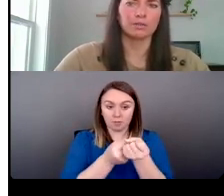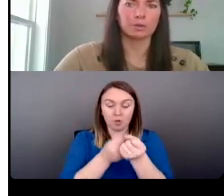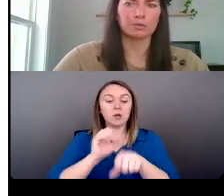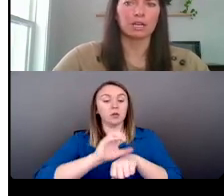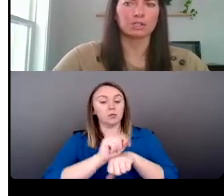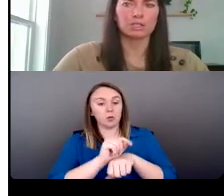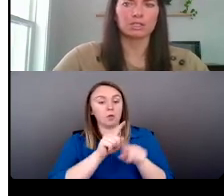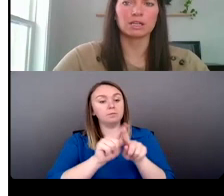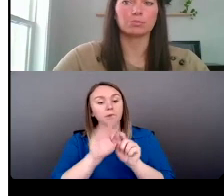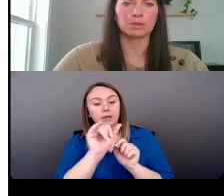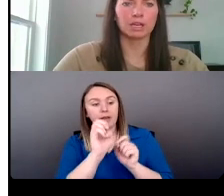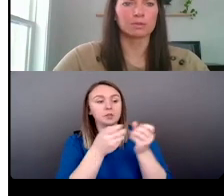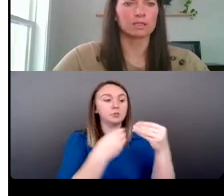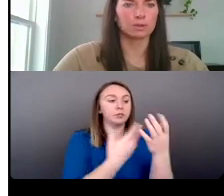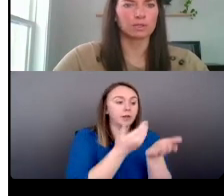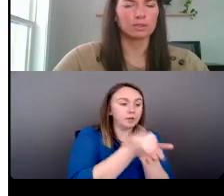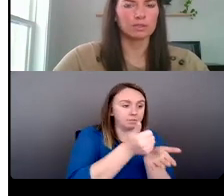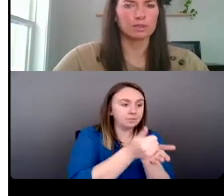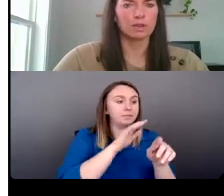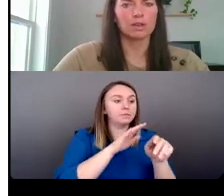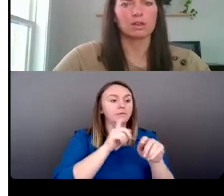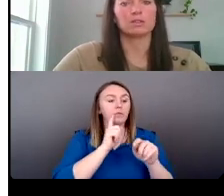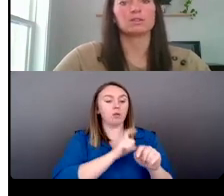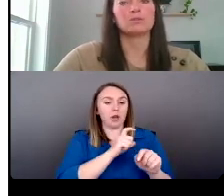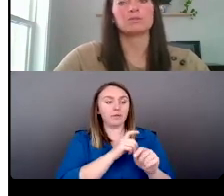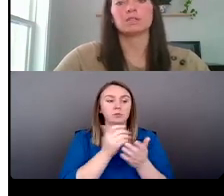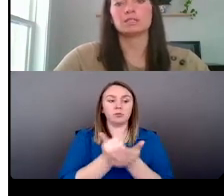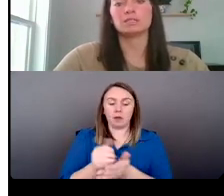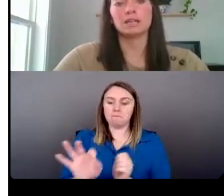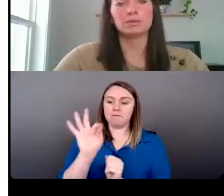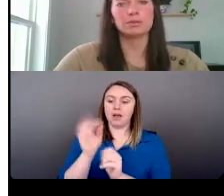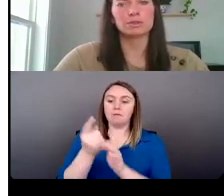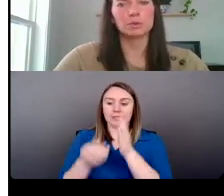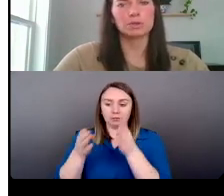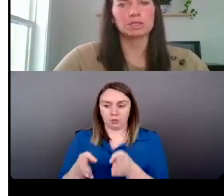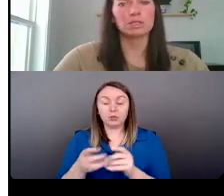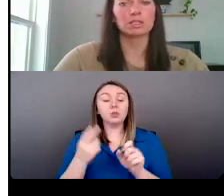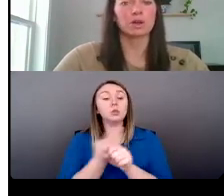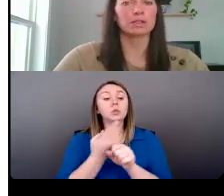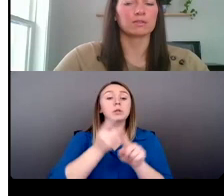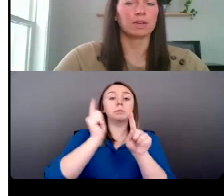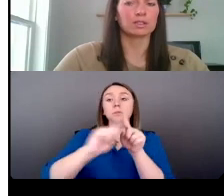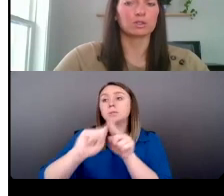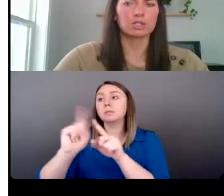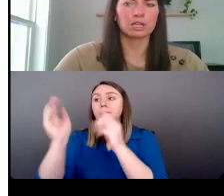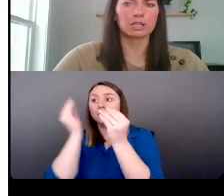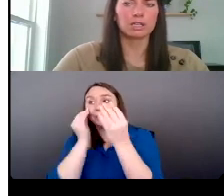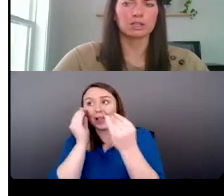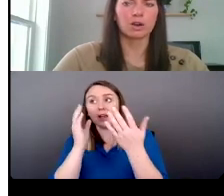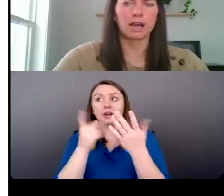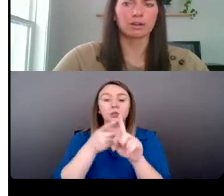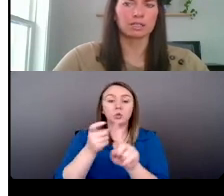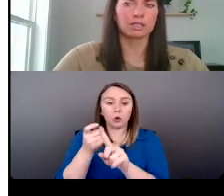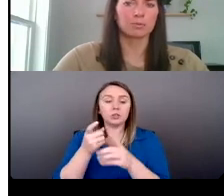law enforcement agencies to help locate missing persons. So using various data sources as well as advanced search